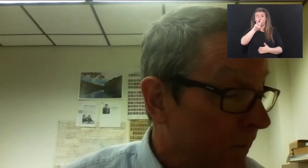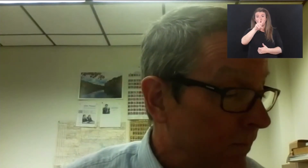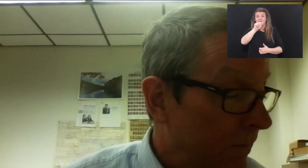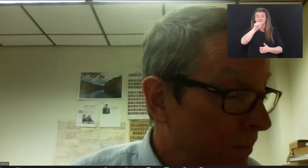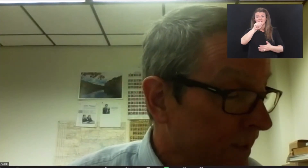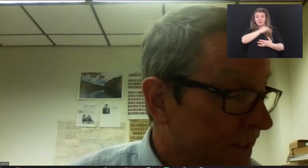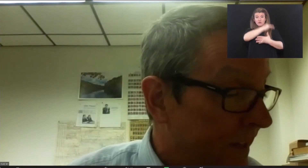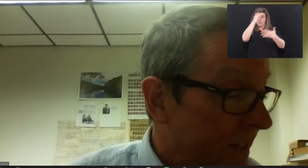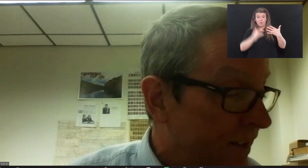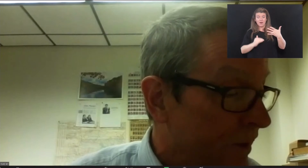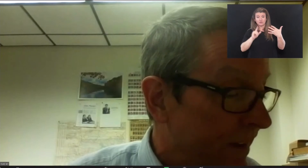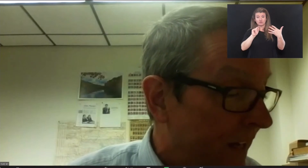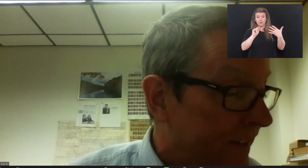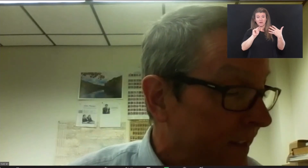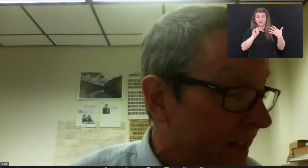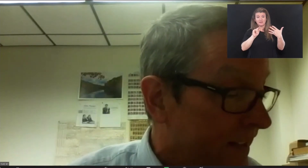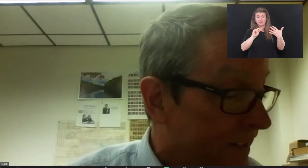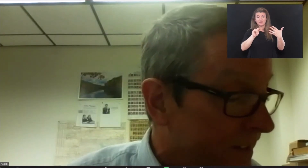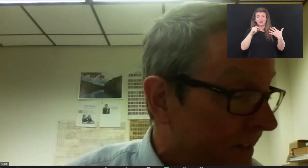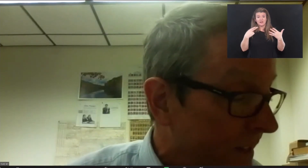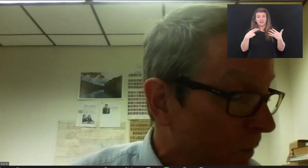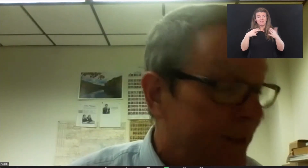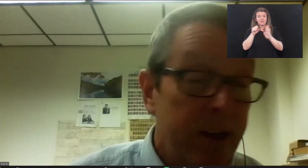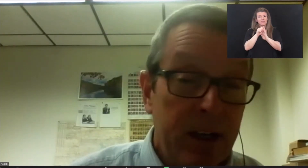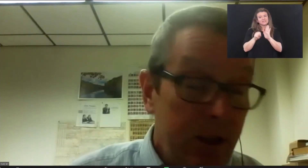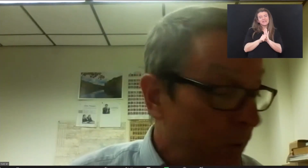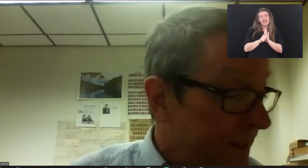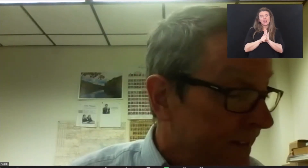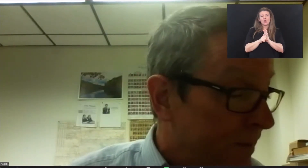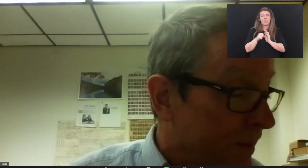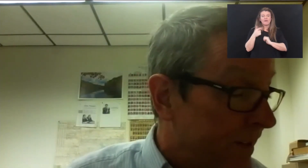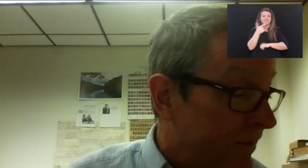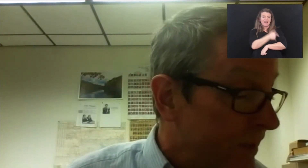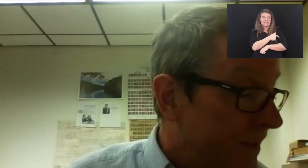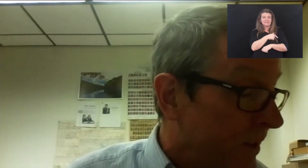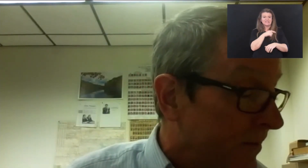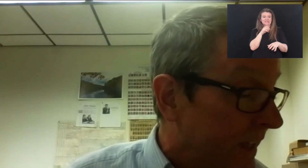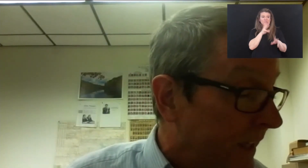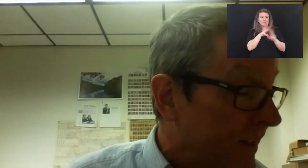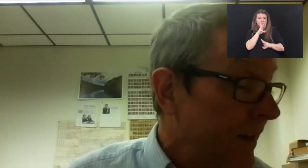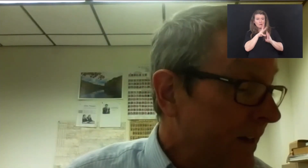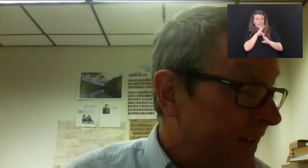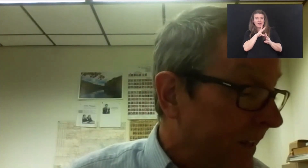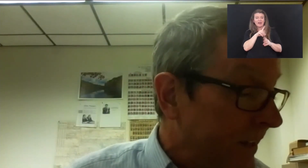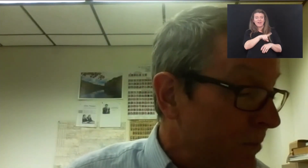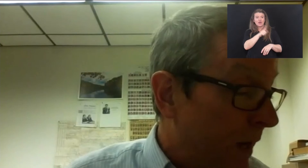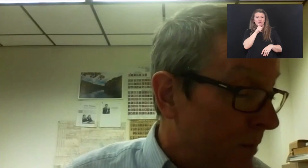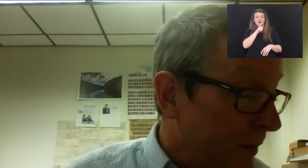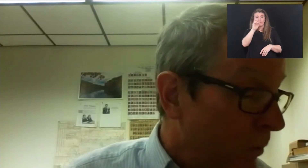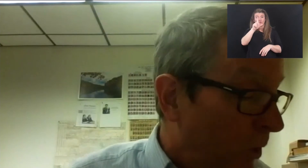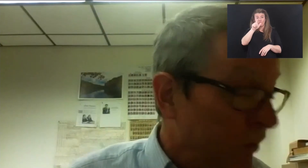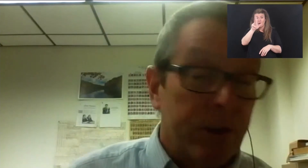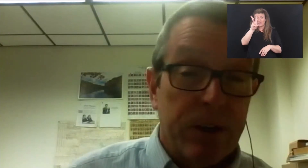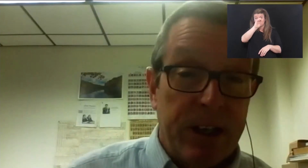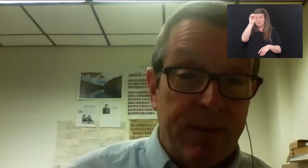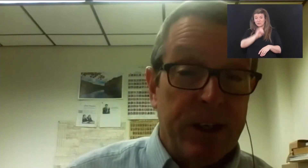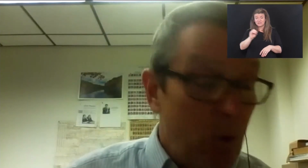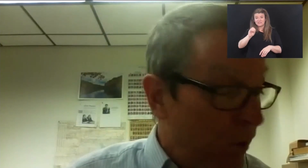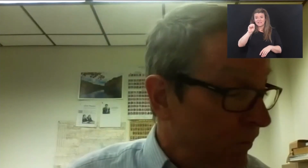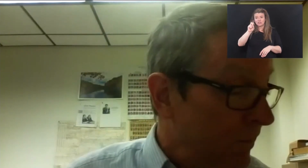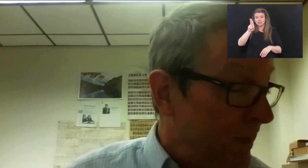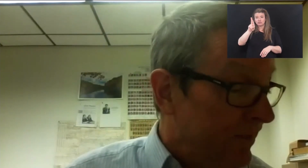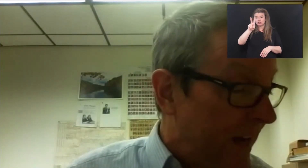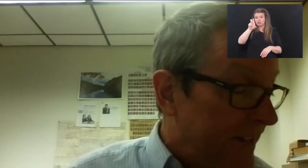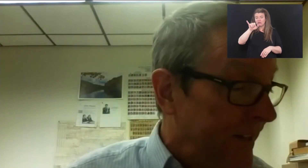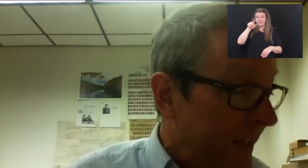20th among states with vaccine hesitancy, with 26% of those surveying saying they probably won't or